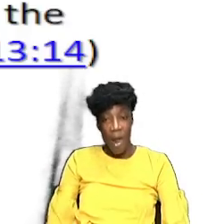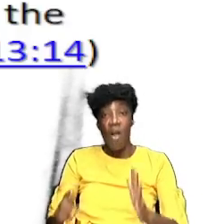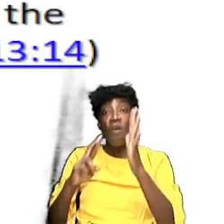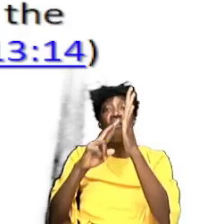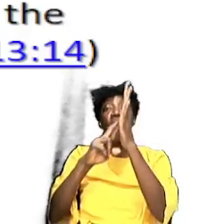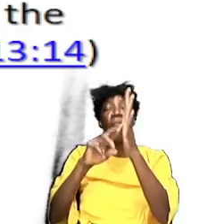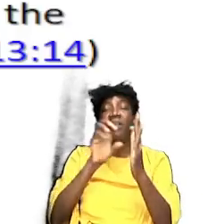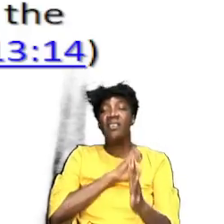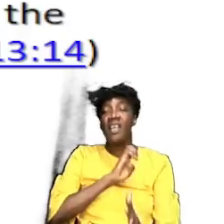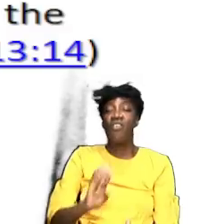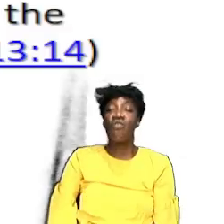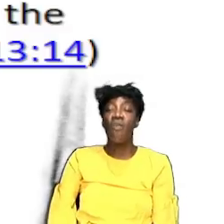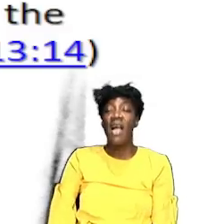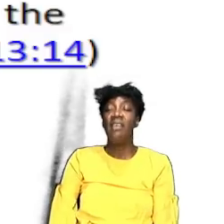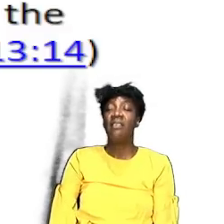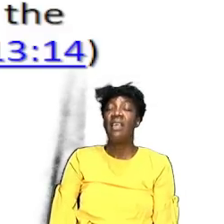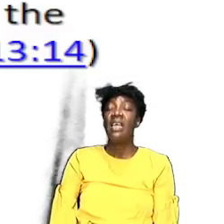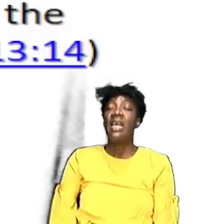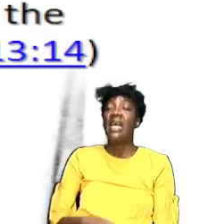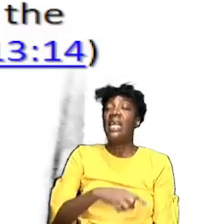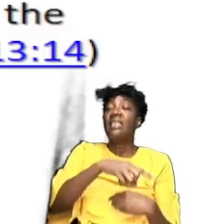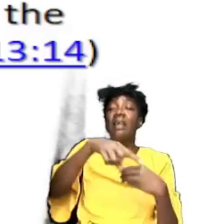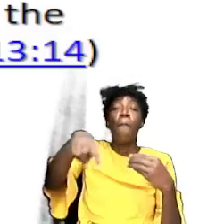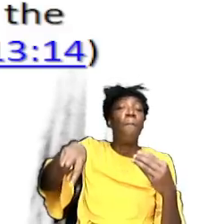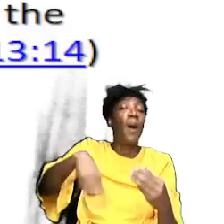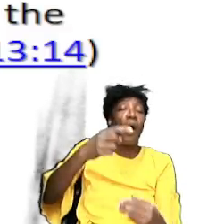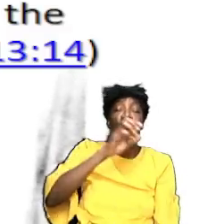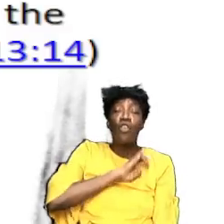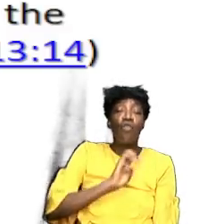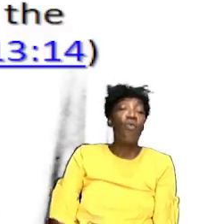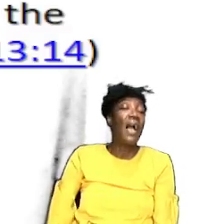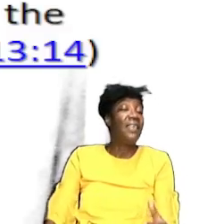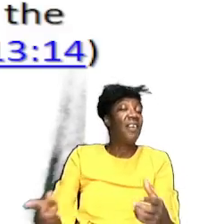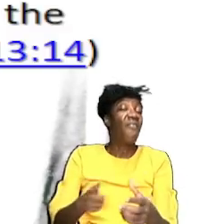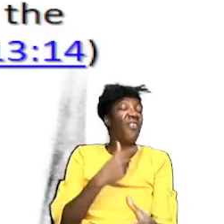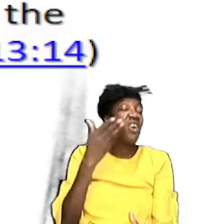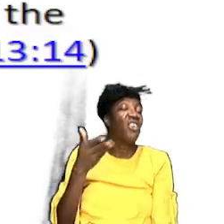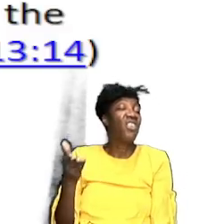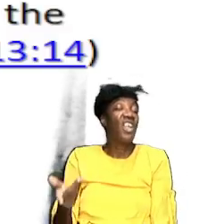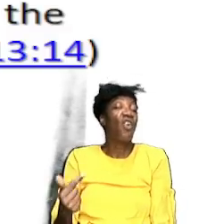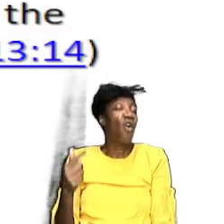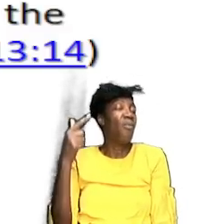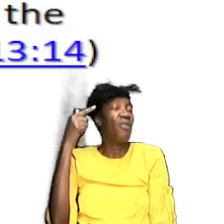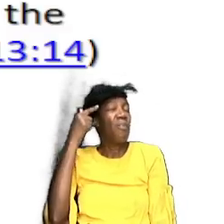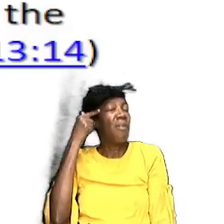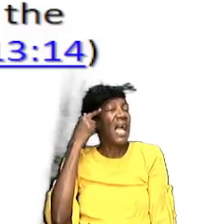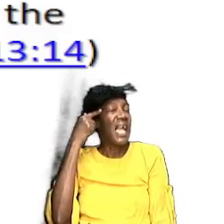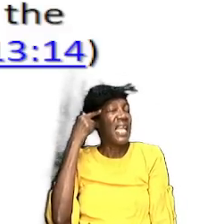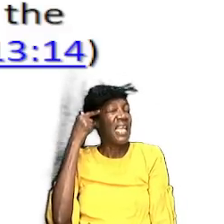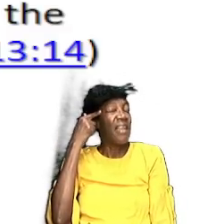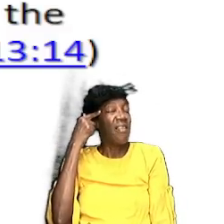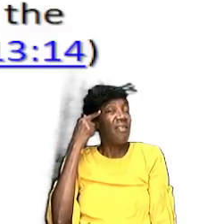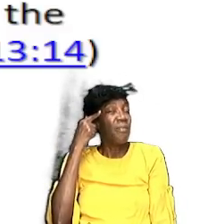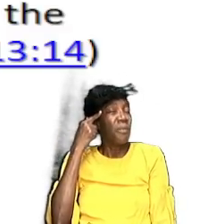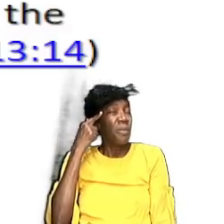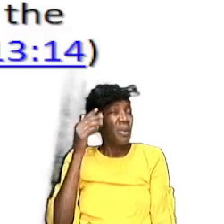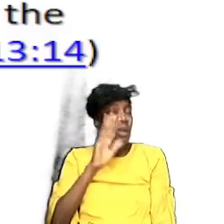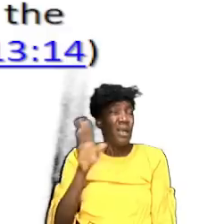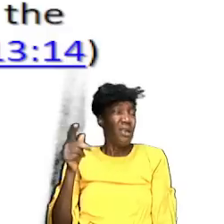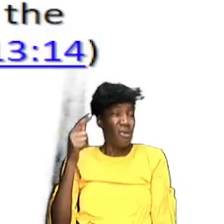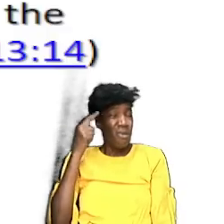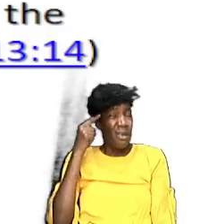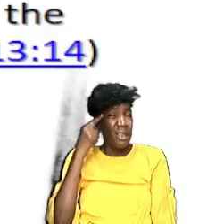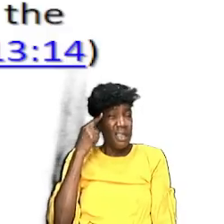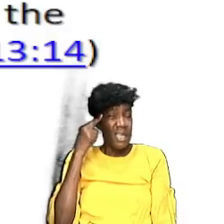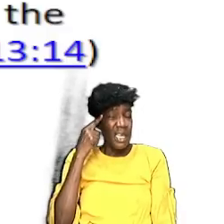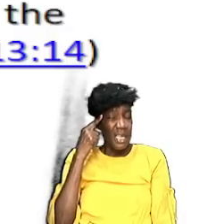him. Amen. And that must be the first thing that comes to our mind when we talk about putting on. Don't think about truth and